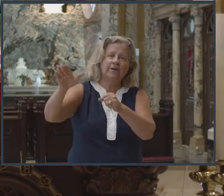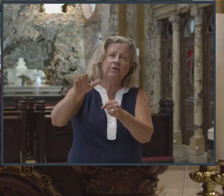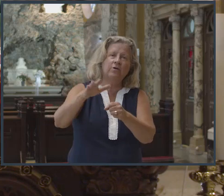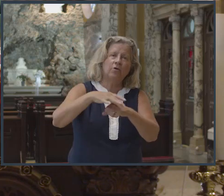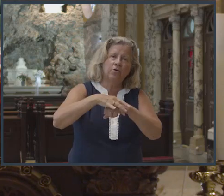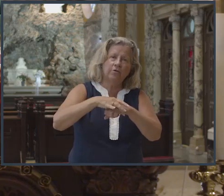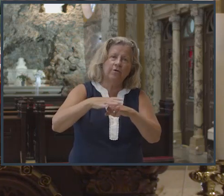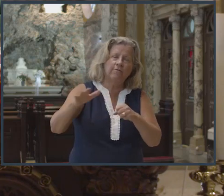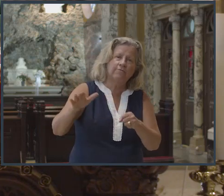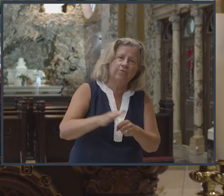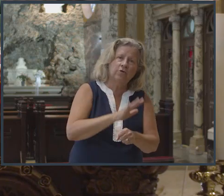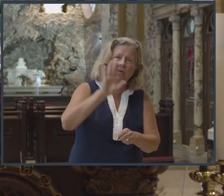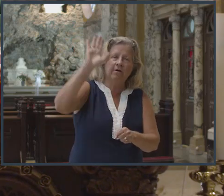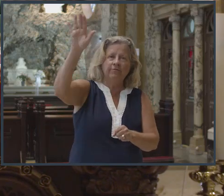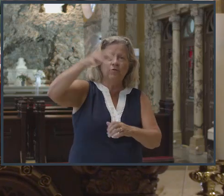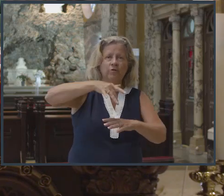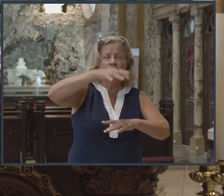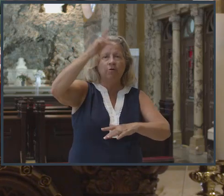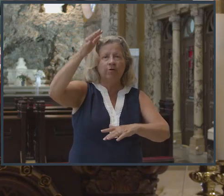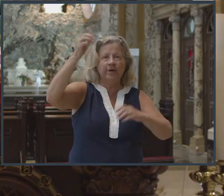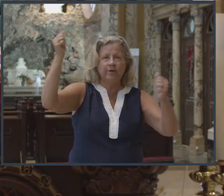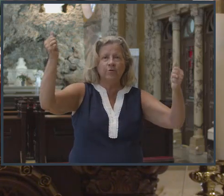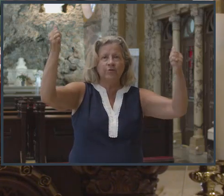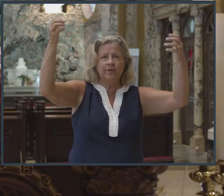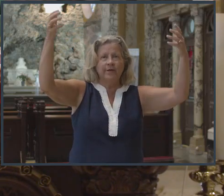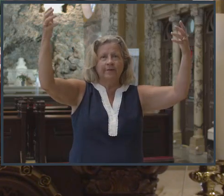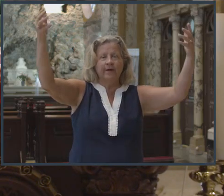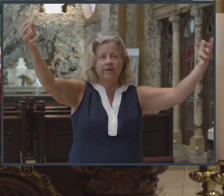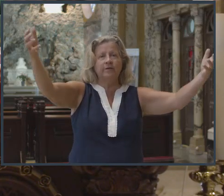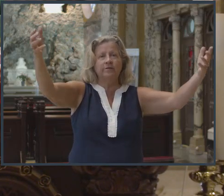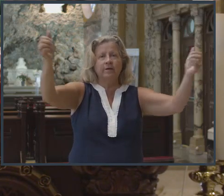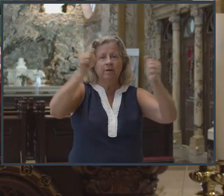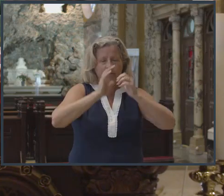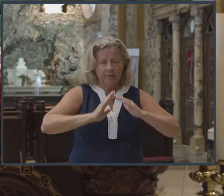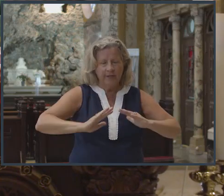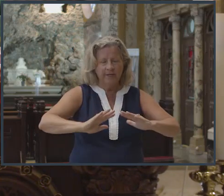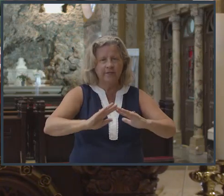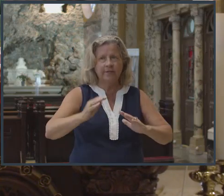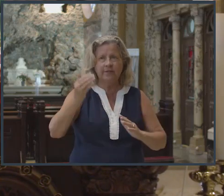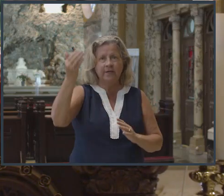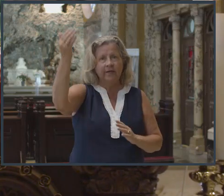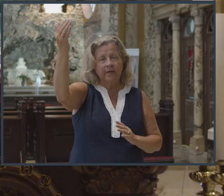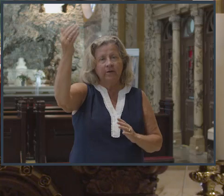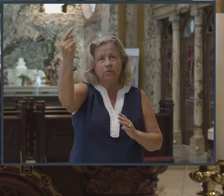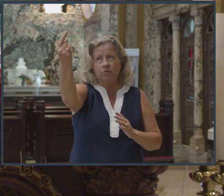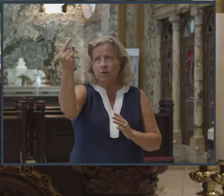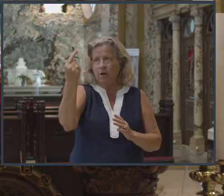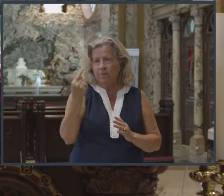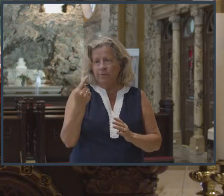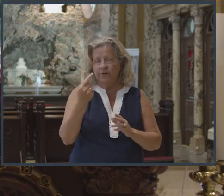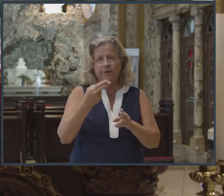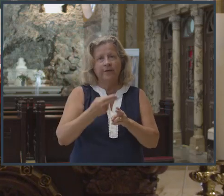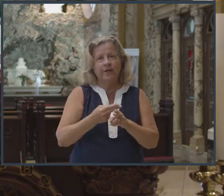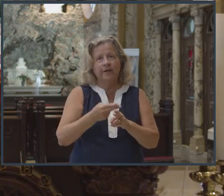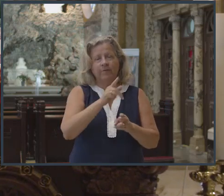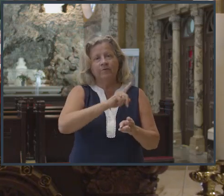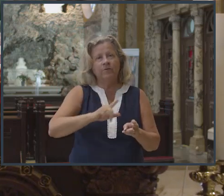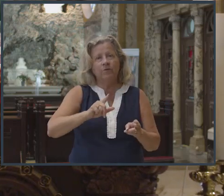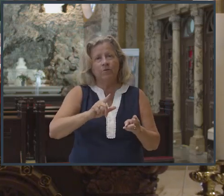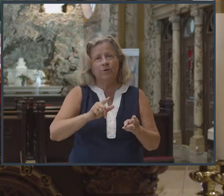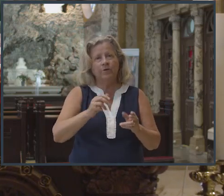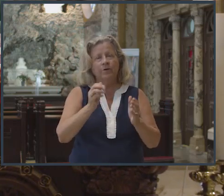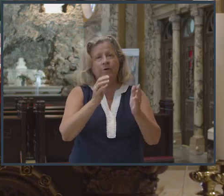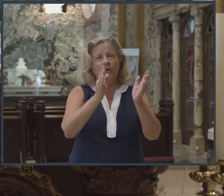glory. Hosanna in the highest. Blessed is he who comes in the name of the Lord. Hosanna in the highest.